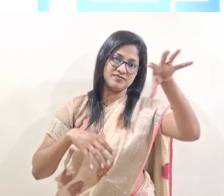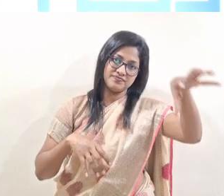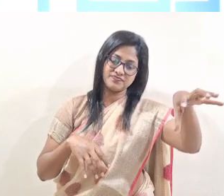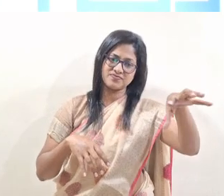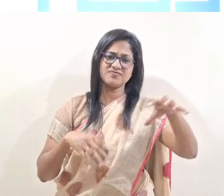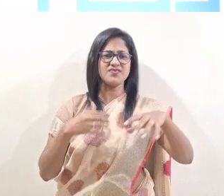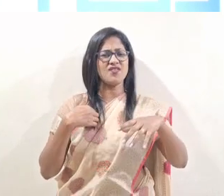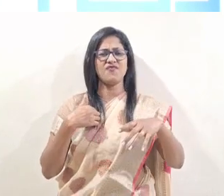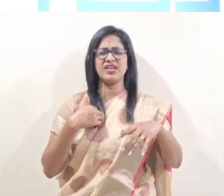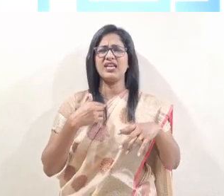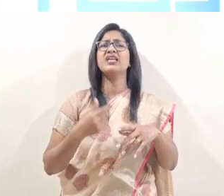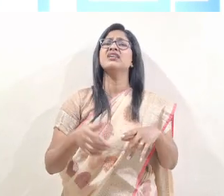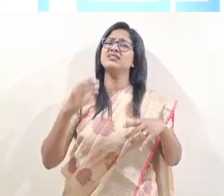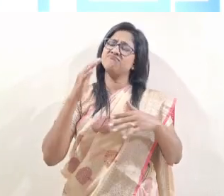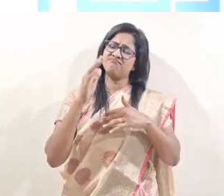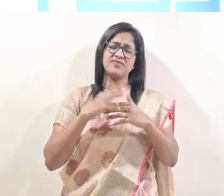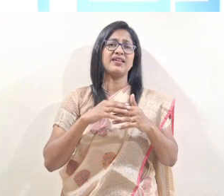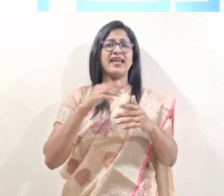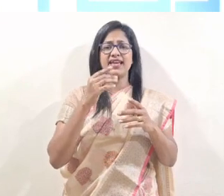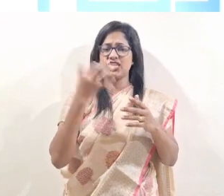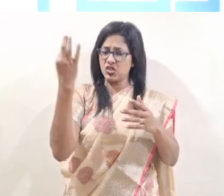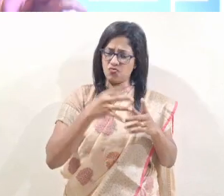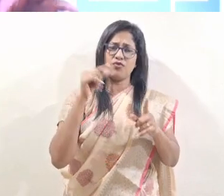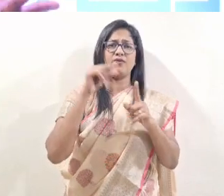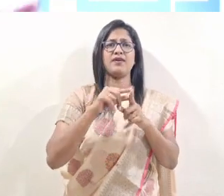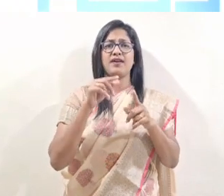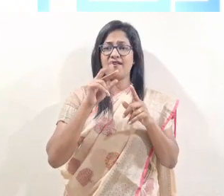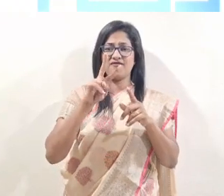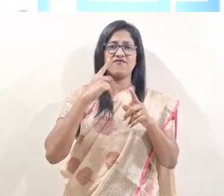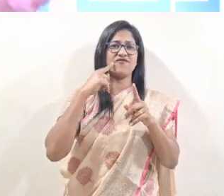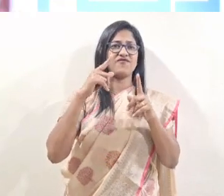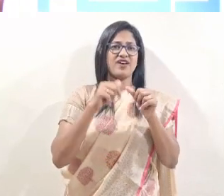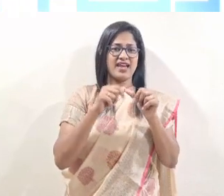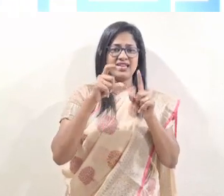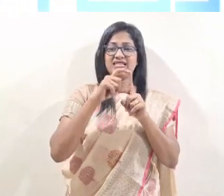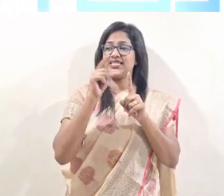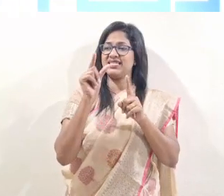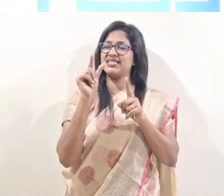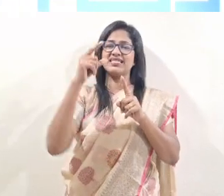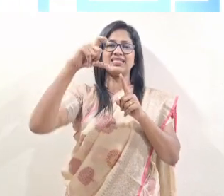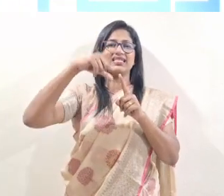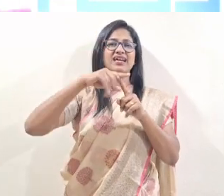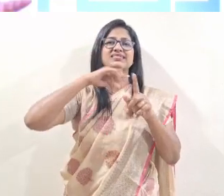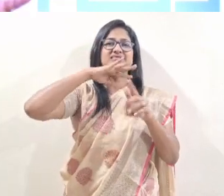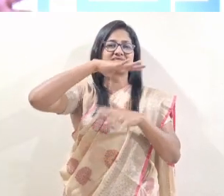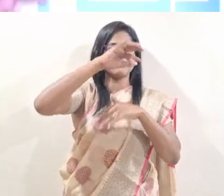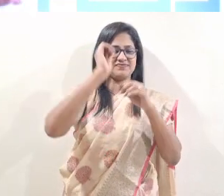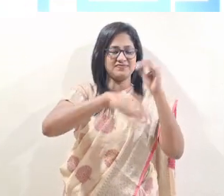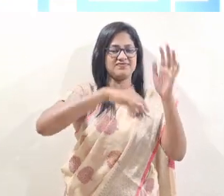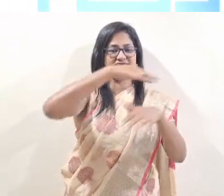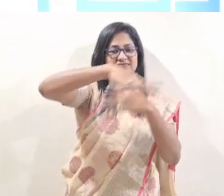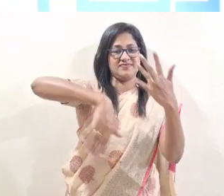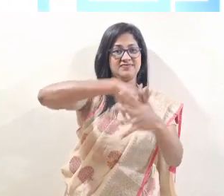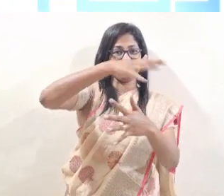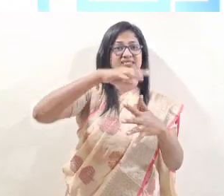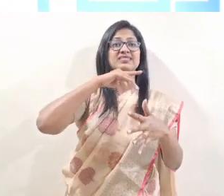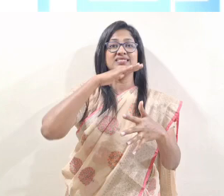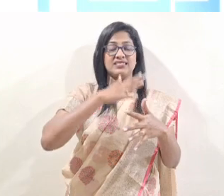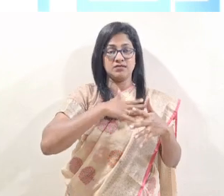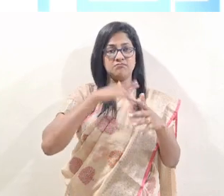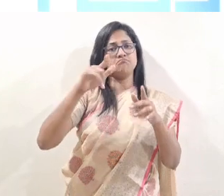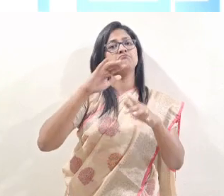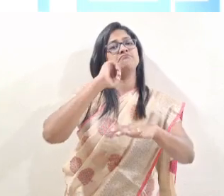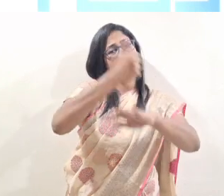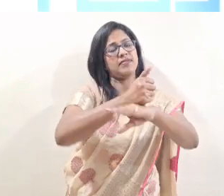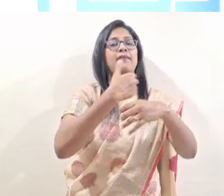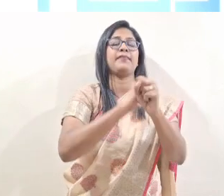and then we just constructed another platform around the viaduct, existing viaduct. So what you see in green, the green